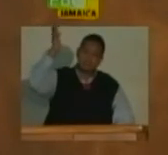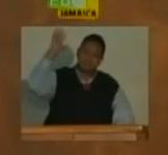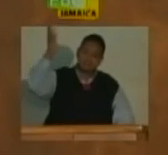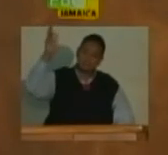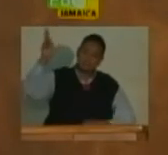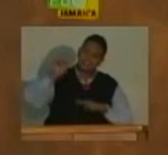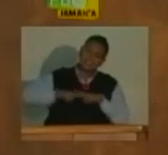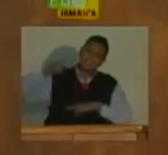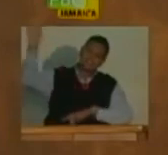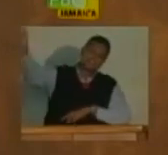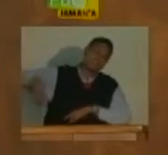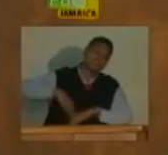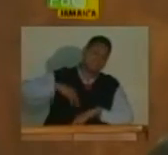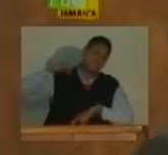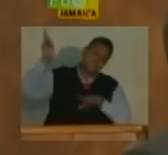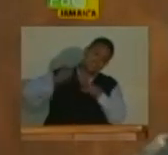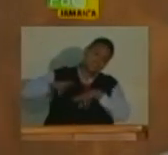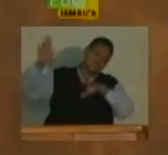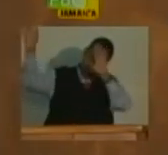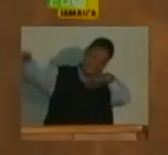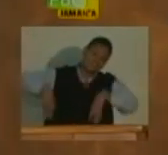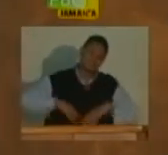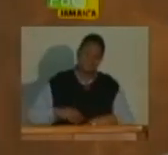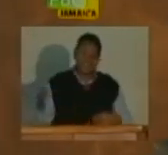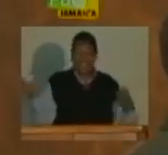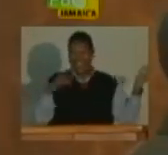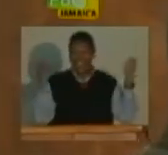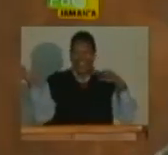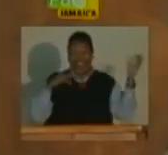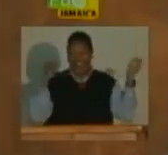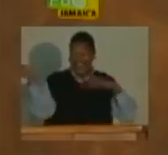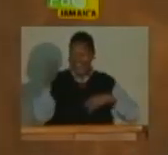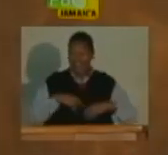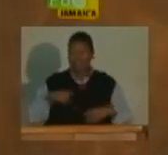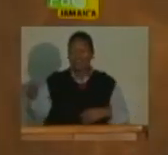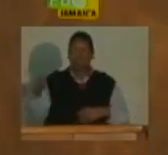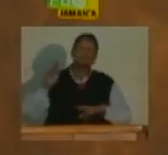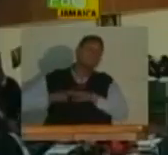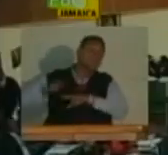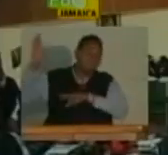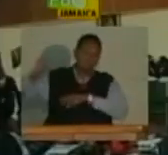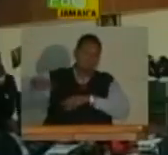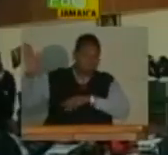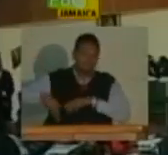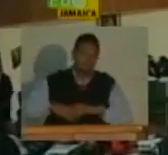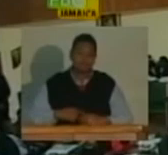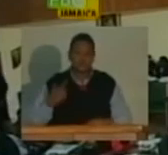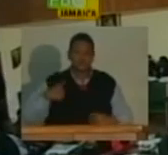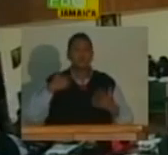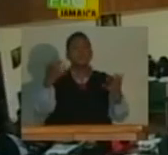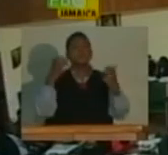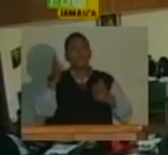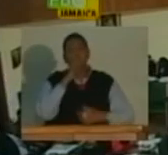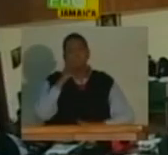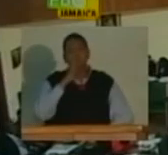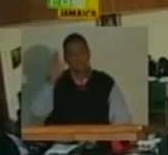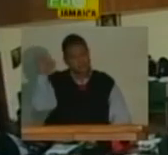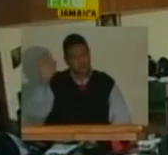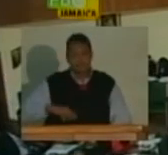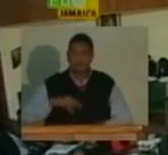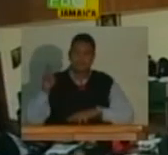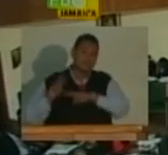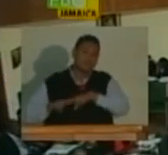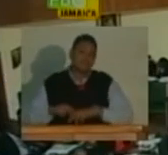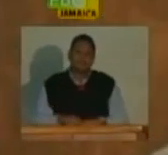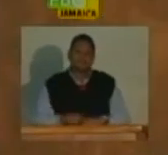Mr. Speaker, we're not going to get anywhere. We're not going to get anywhere. He deserves respect.